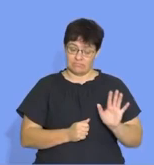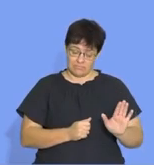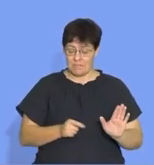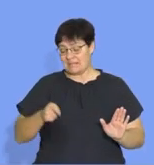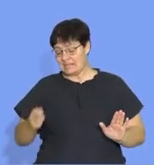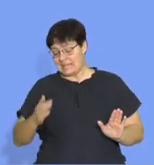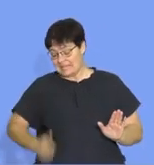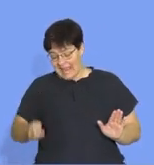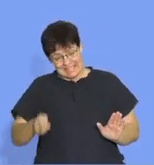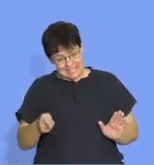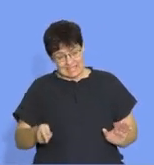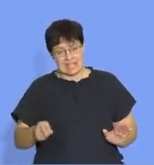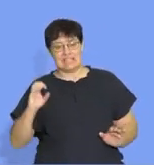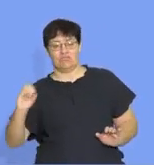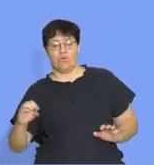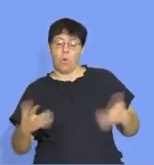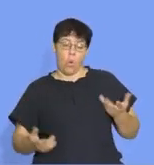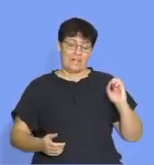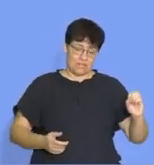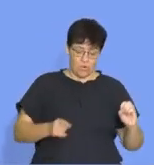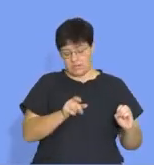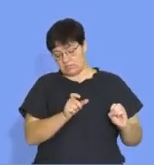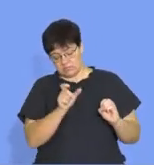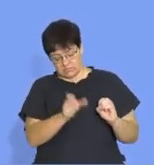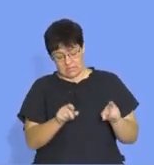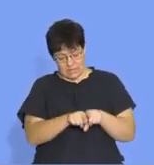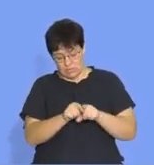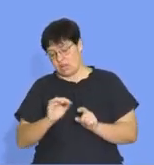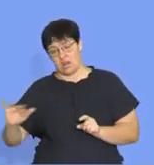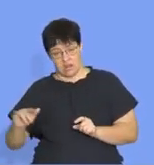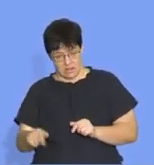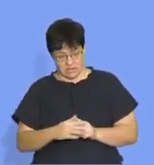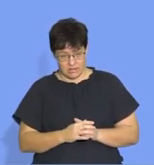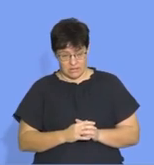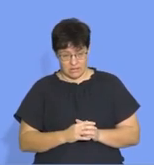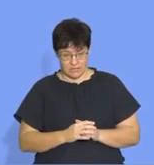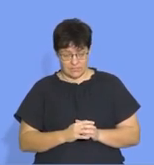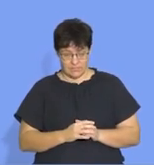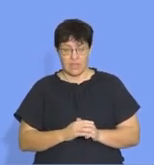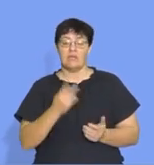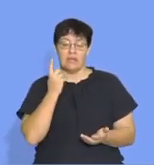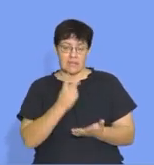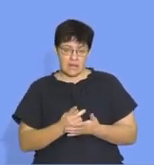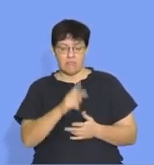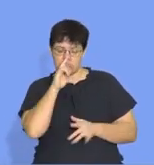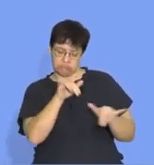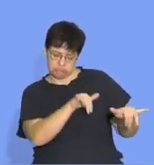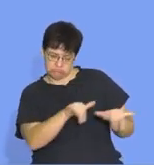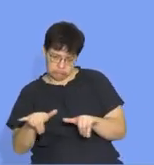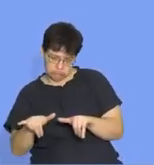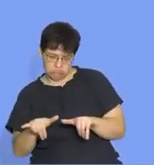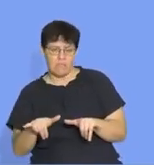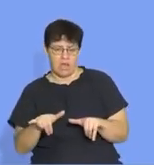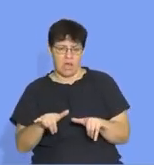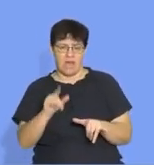at all times. And then the very first thing to do after doing that is to test for a common factor, right?